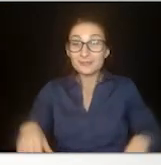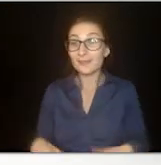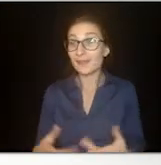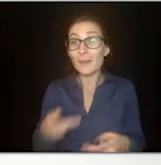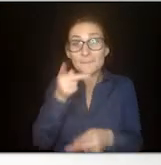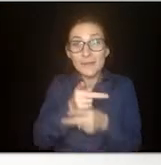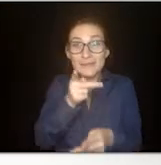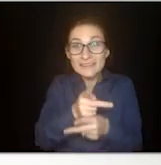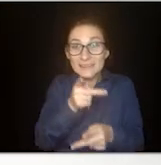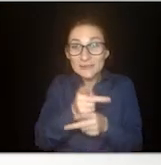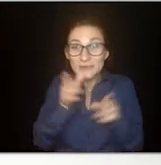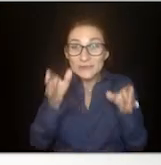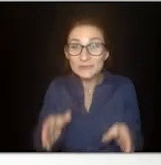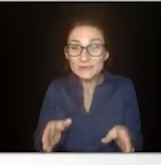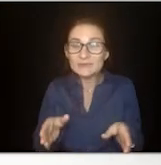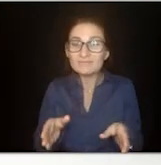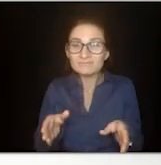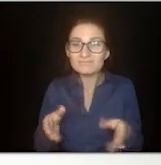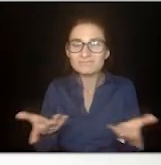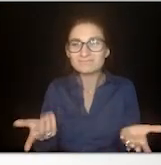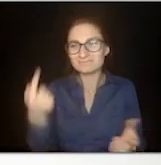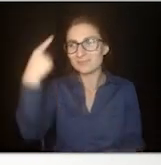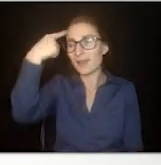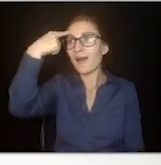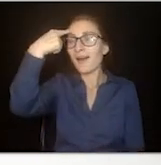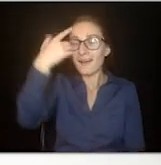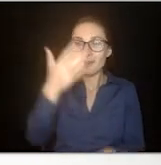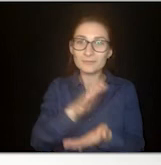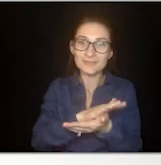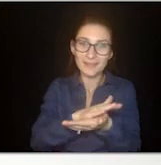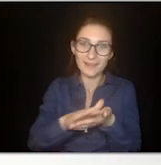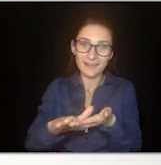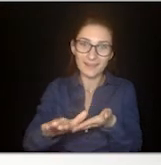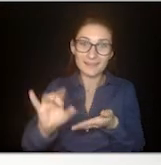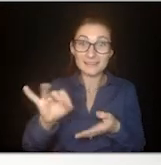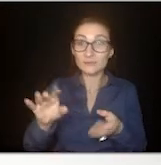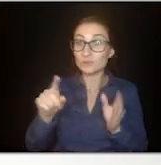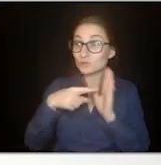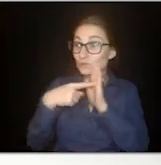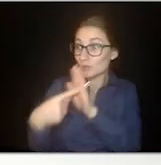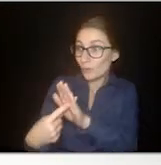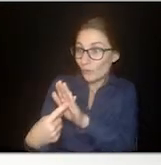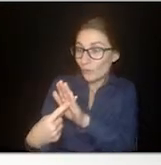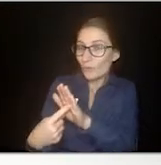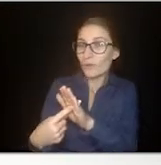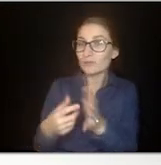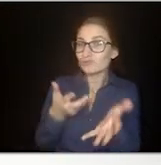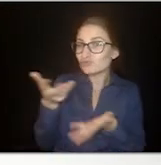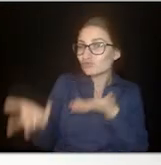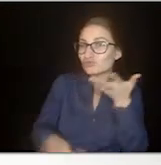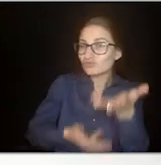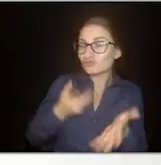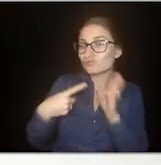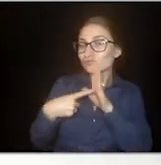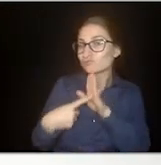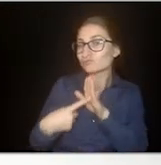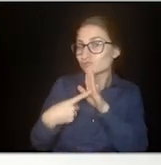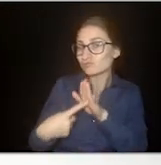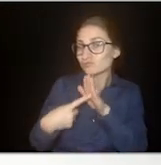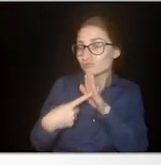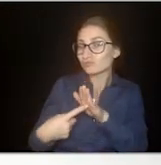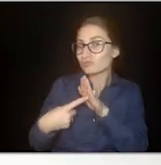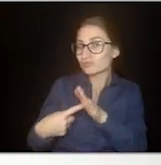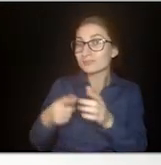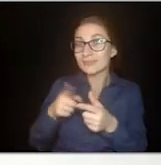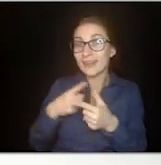it. Babysitter, think how nice it would be to have a babysitter say, okay, here's how we do it. Come watch me, let me show